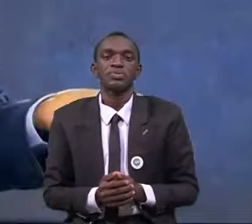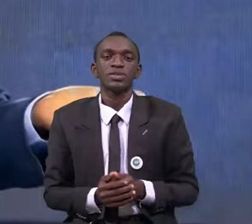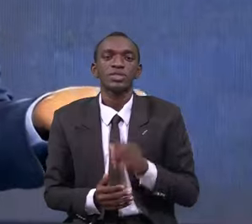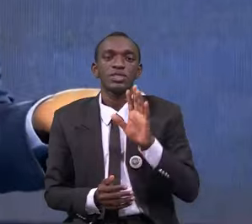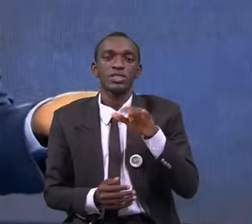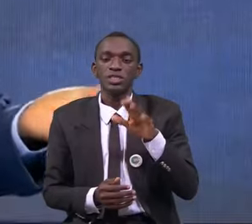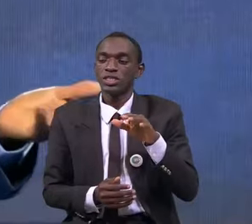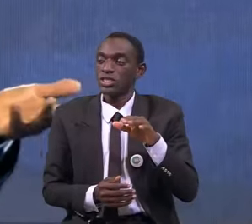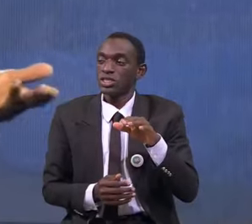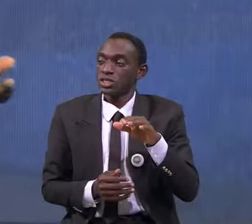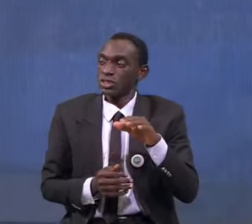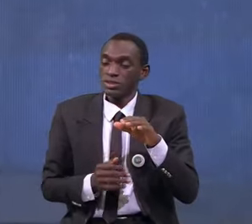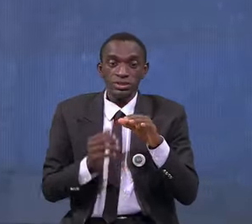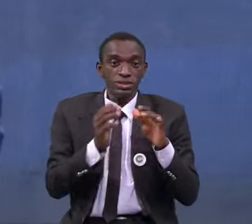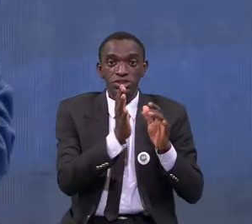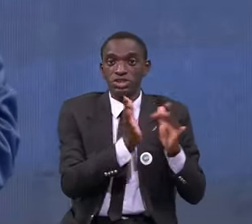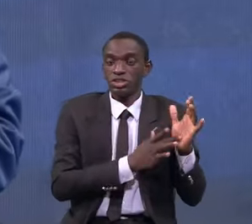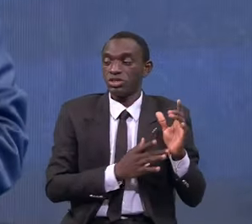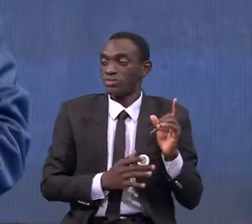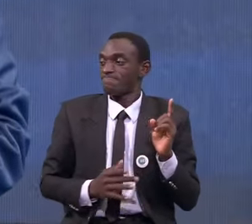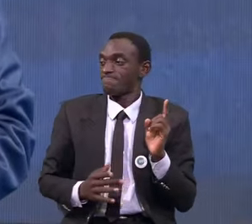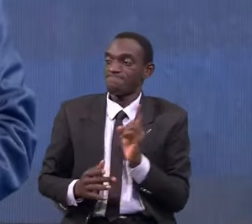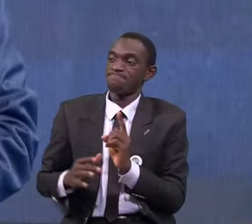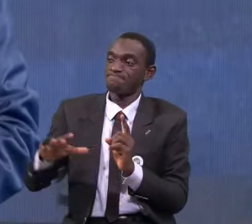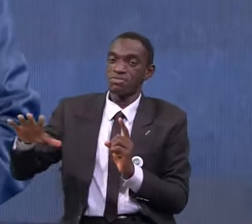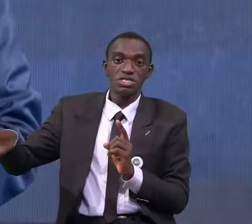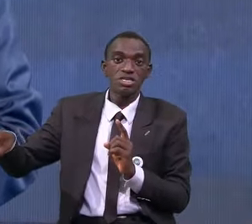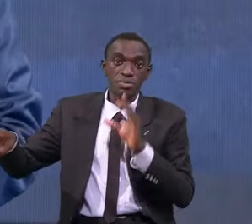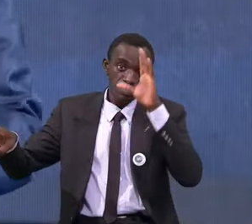Delivered him to the mother.